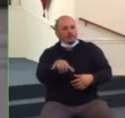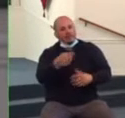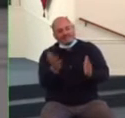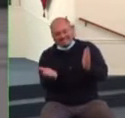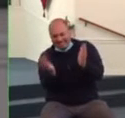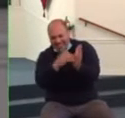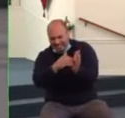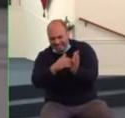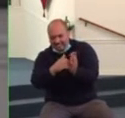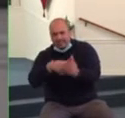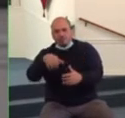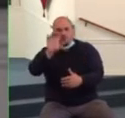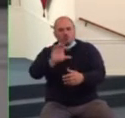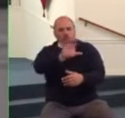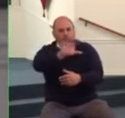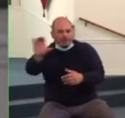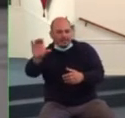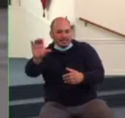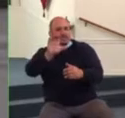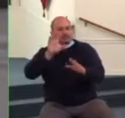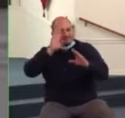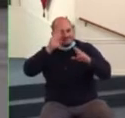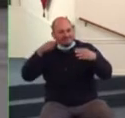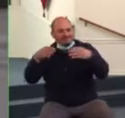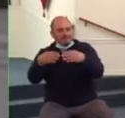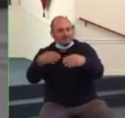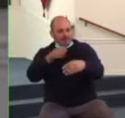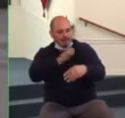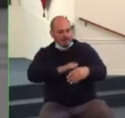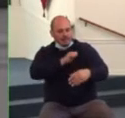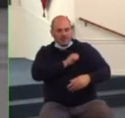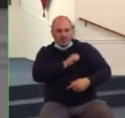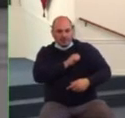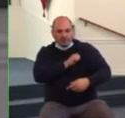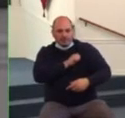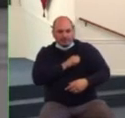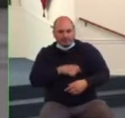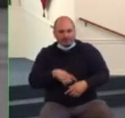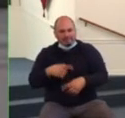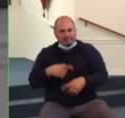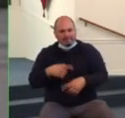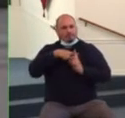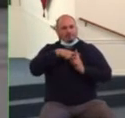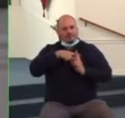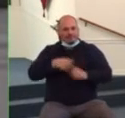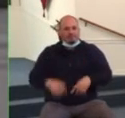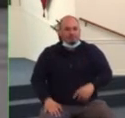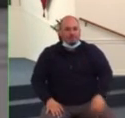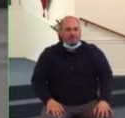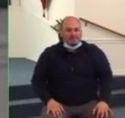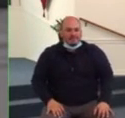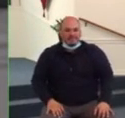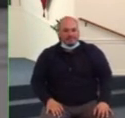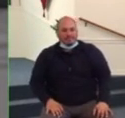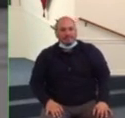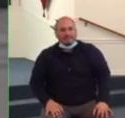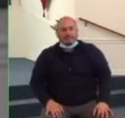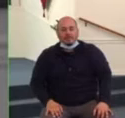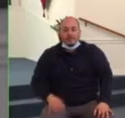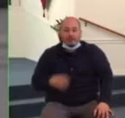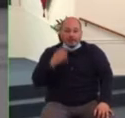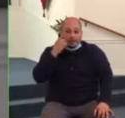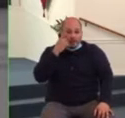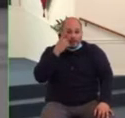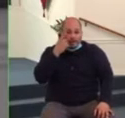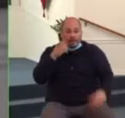And then Jesus, in the last section of our text, in conversations with three potential disciples, calls